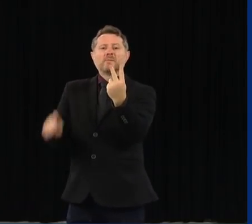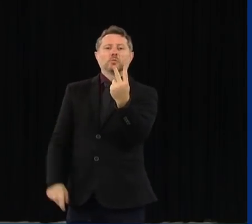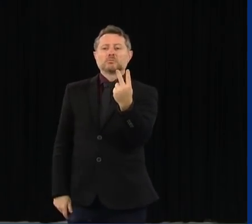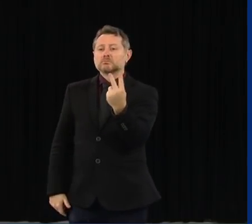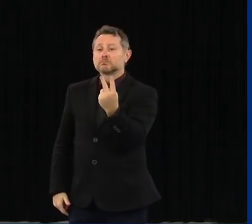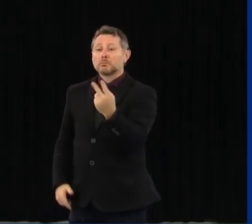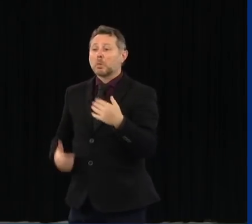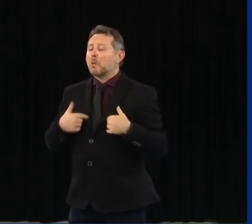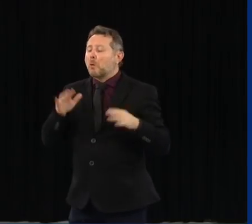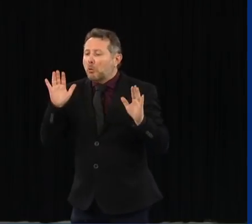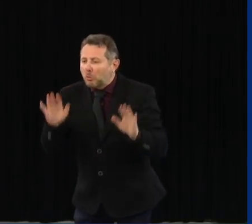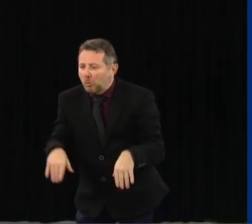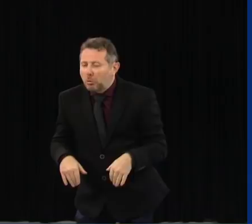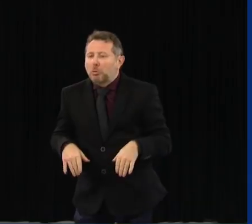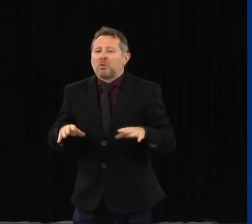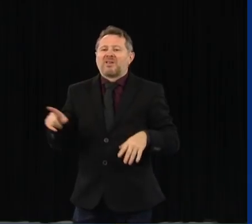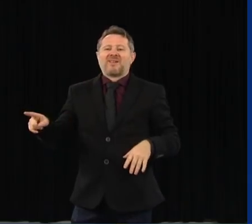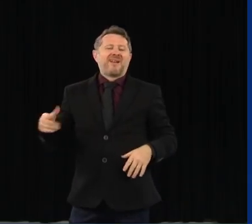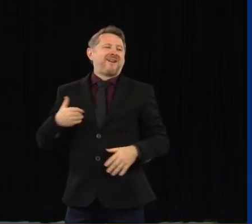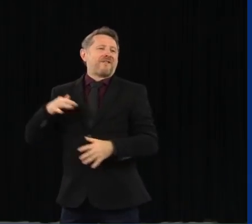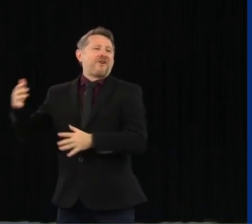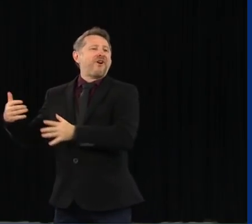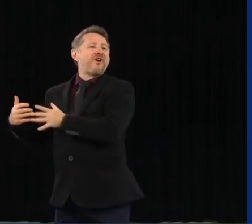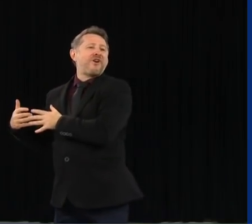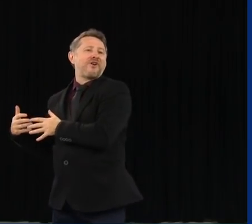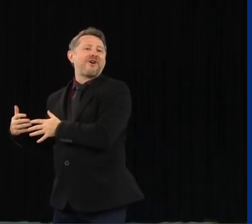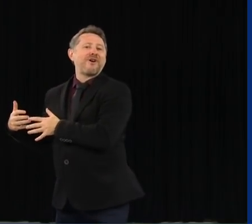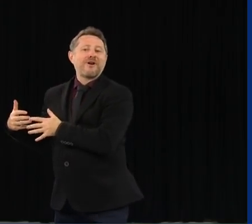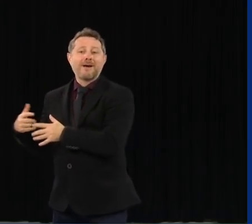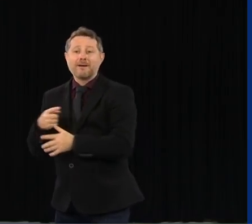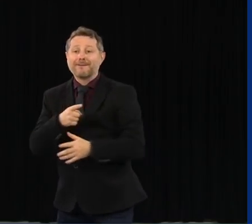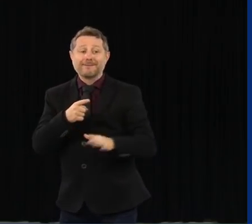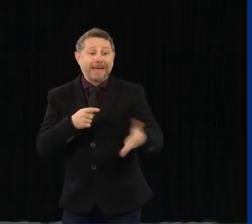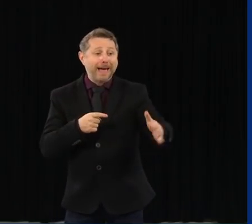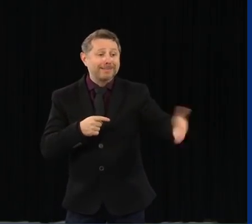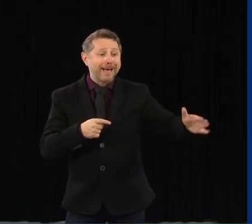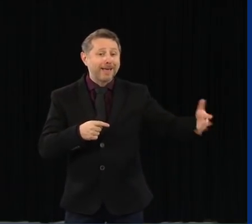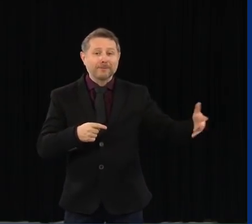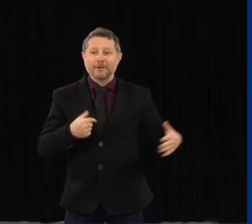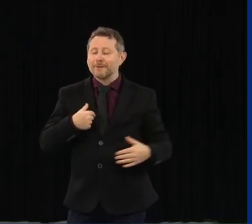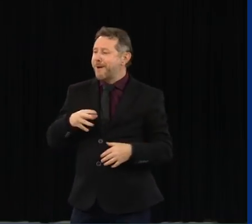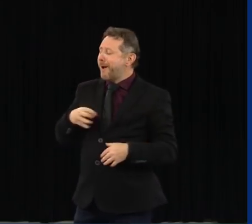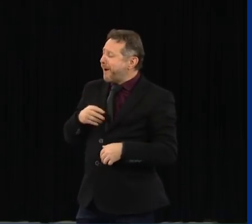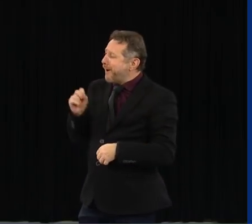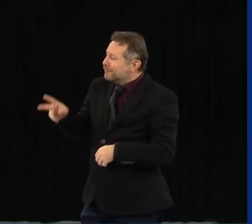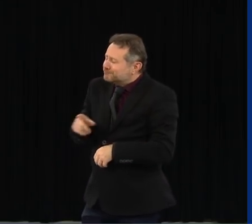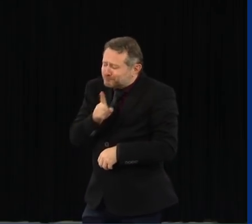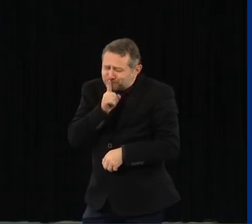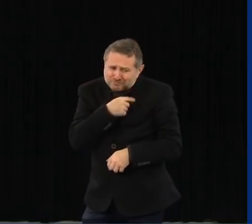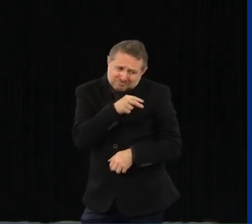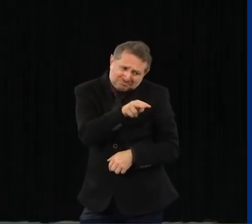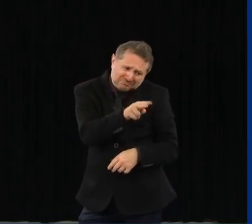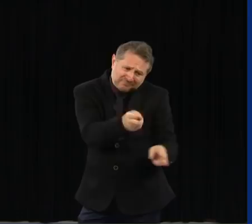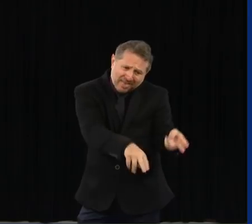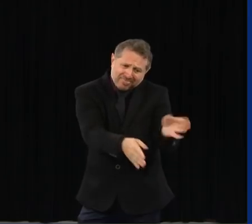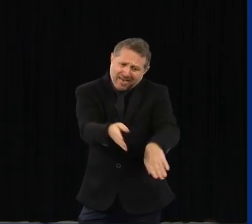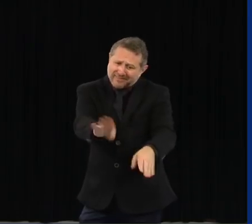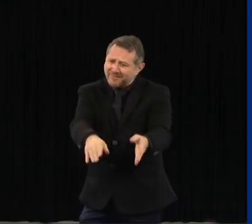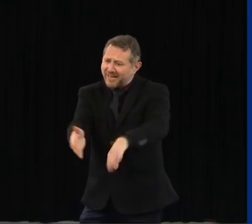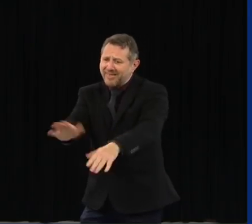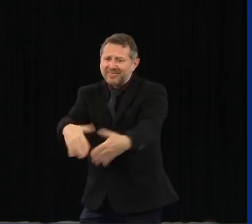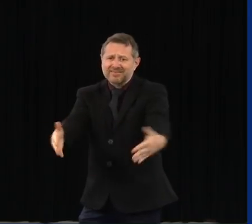position where people are dying and we have several hundred ventilators in our own